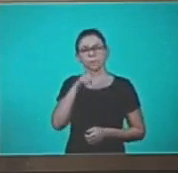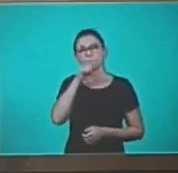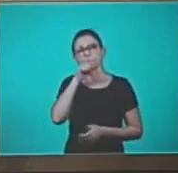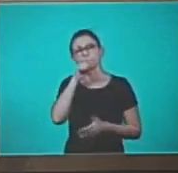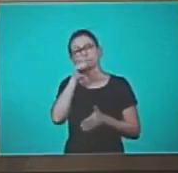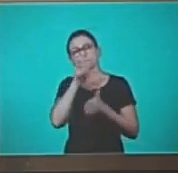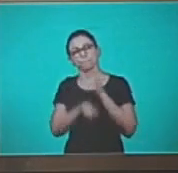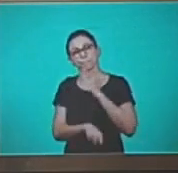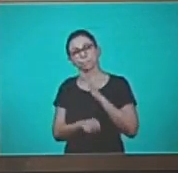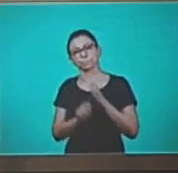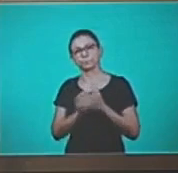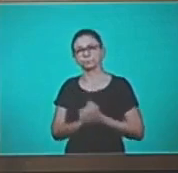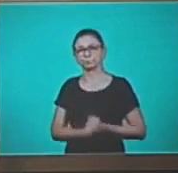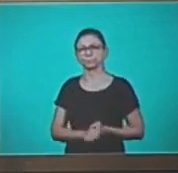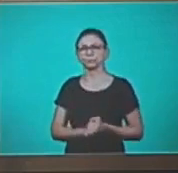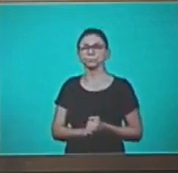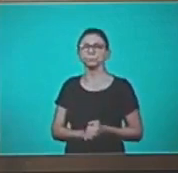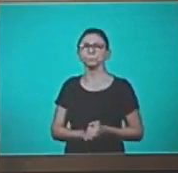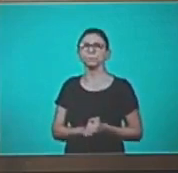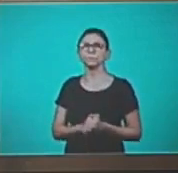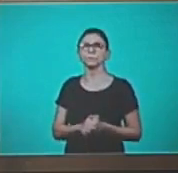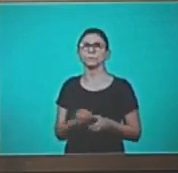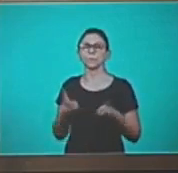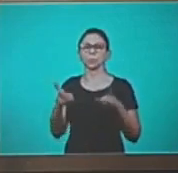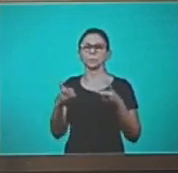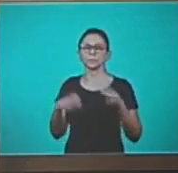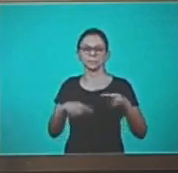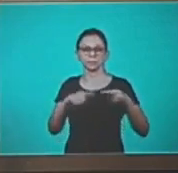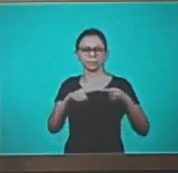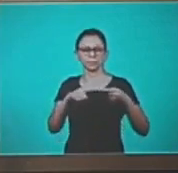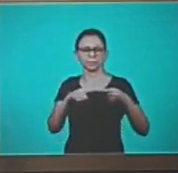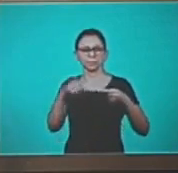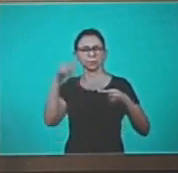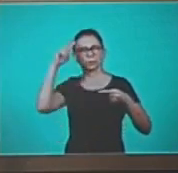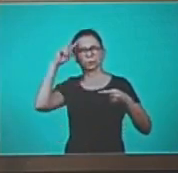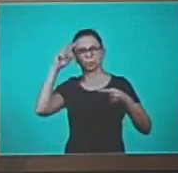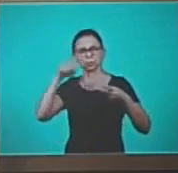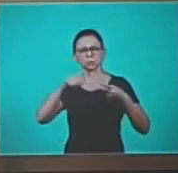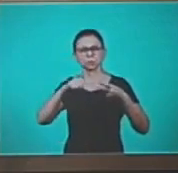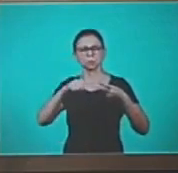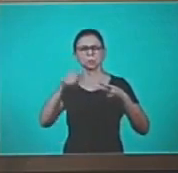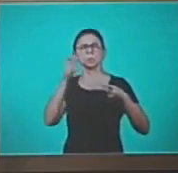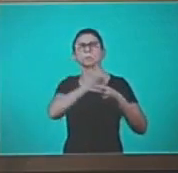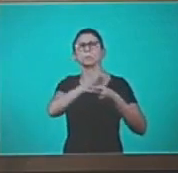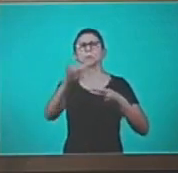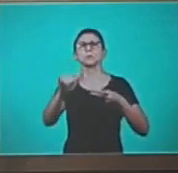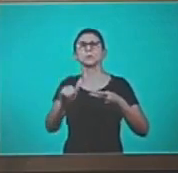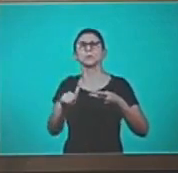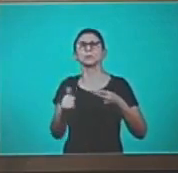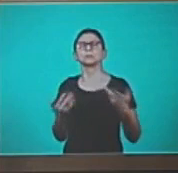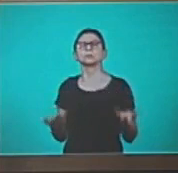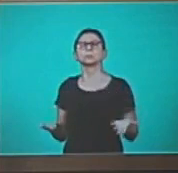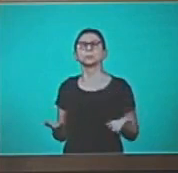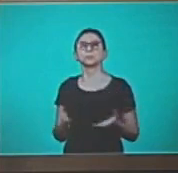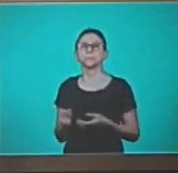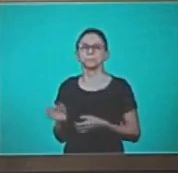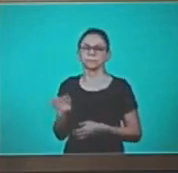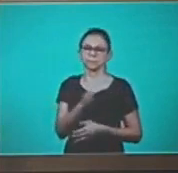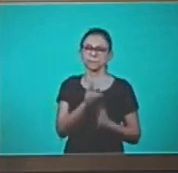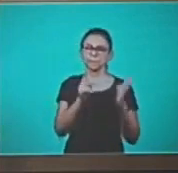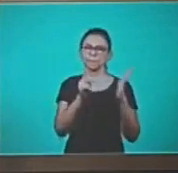made, which was, where is the historical and the prophetic in the parable? Observe one interesting thing. So that the